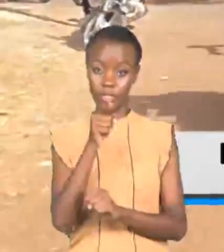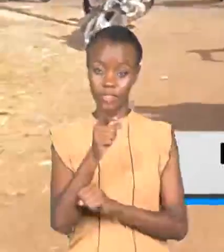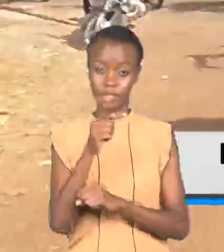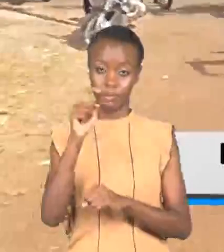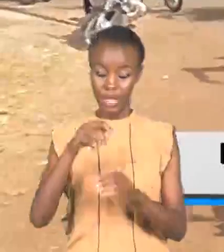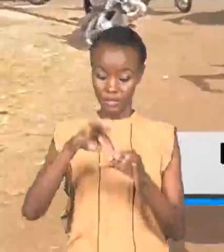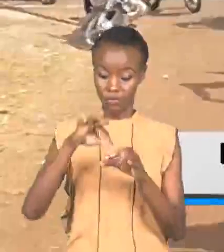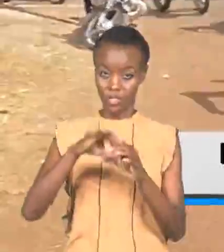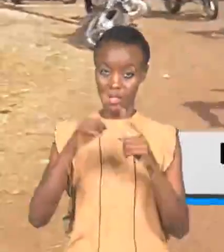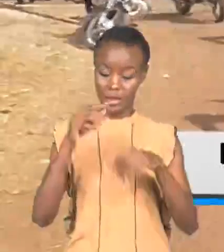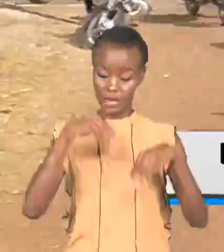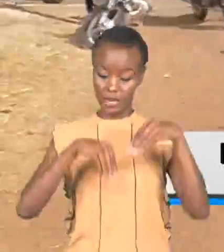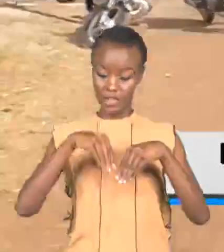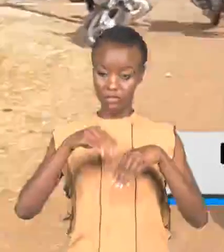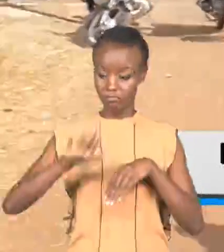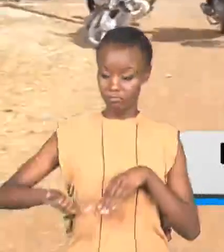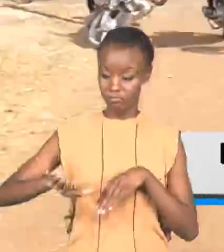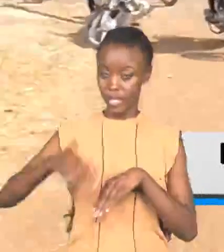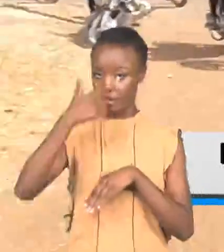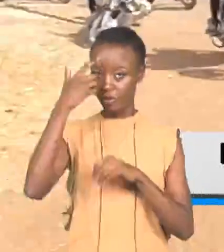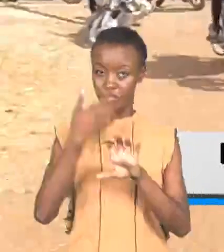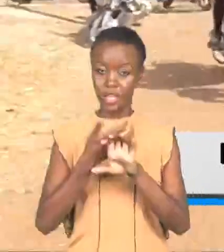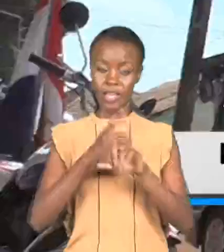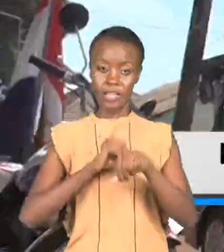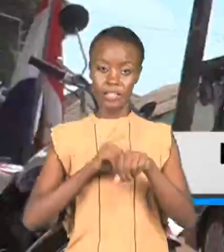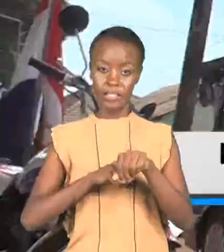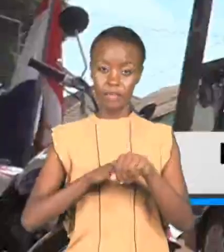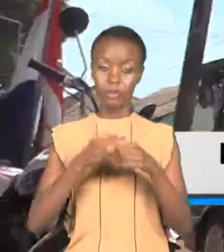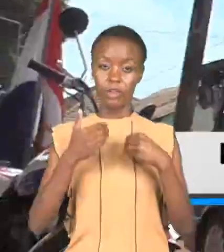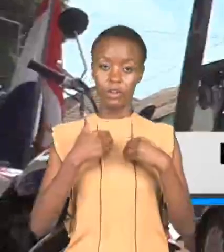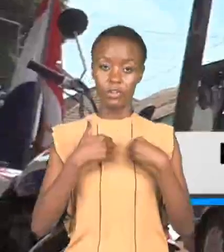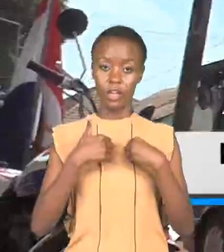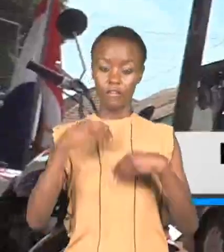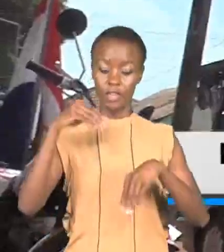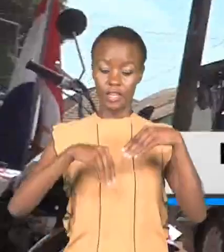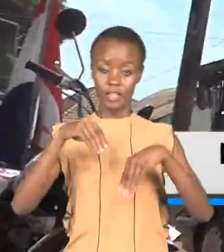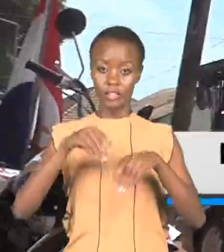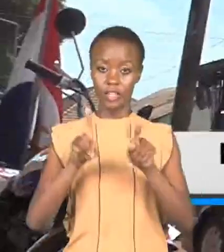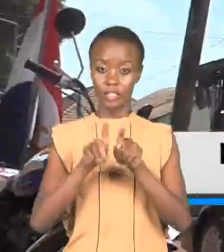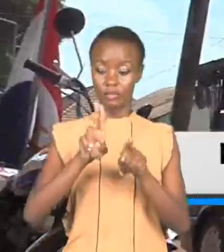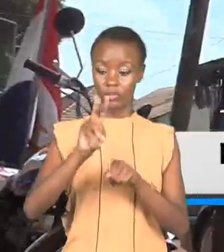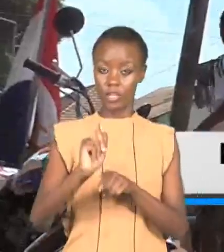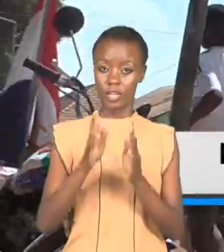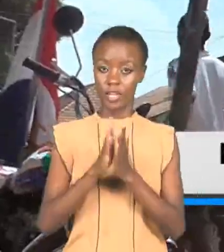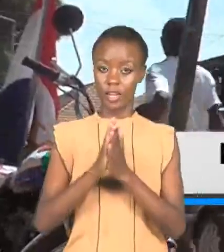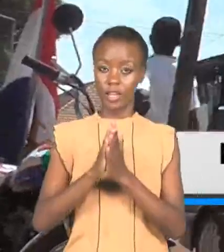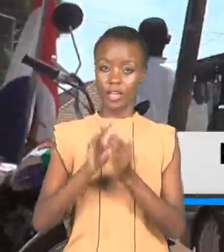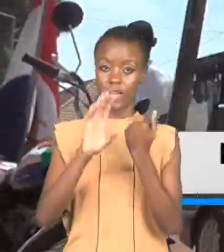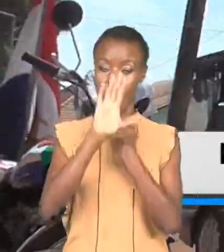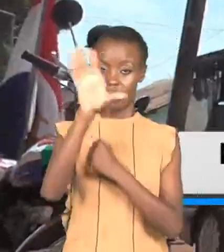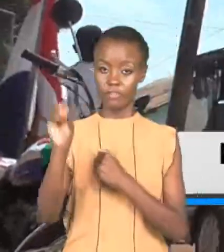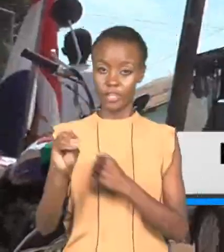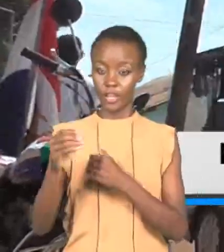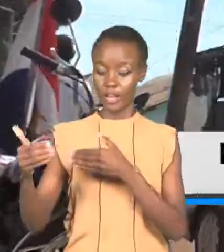vote, but the ballot was delayed by difficulties in drawing up an electoral list. The UN and African neighbors have been